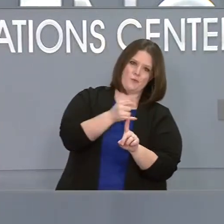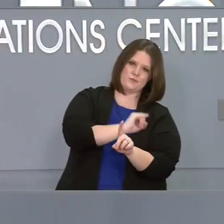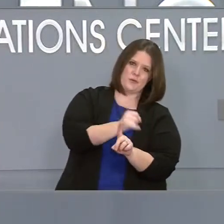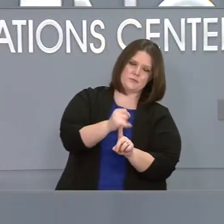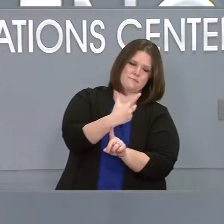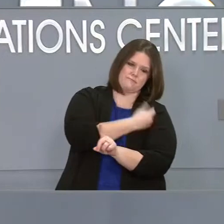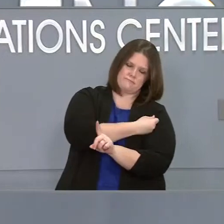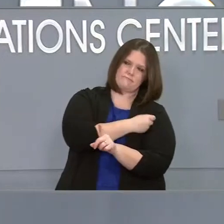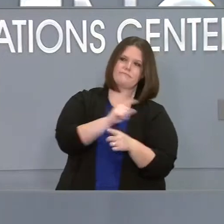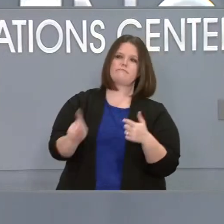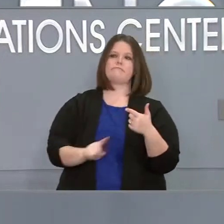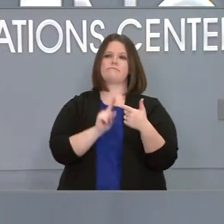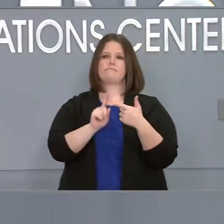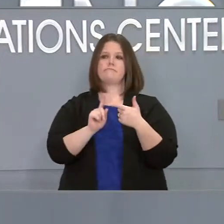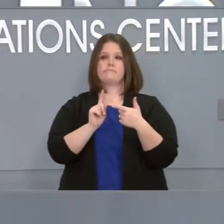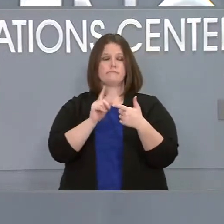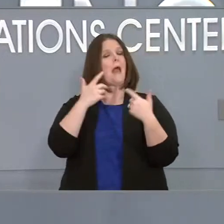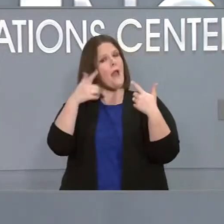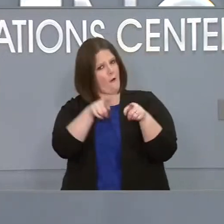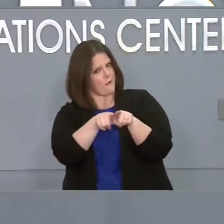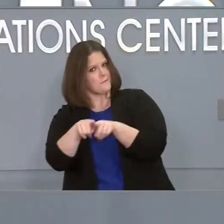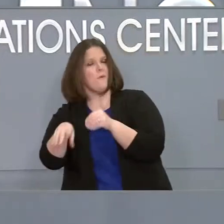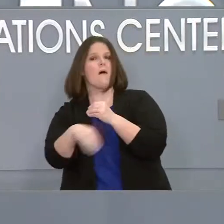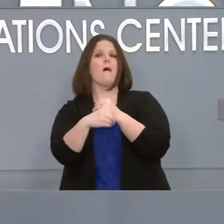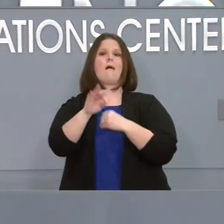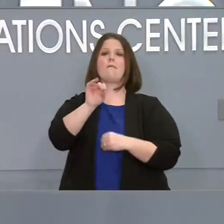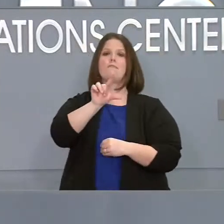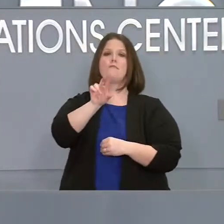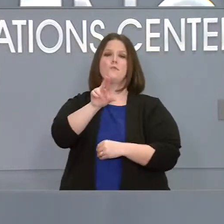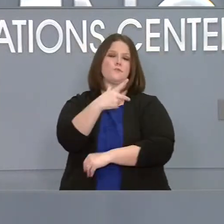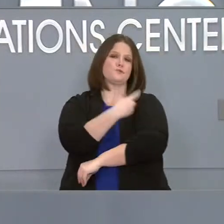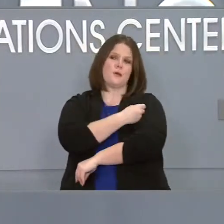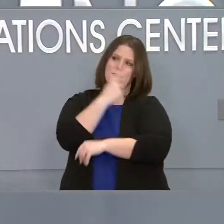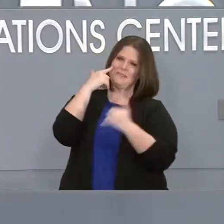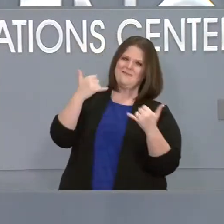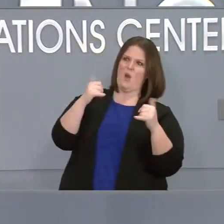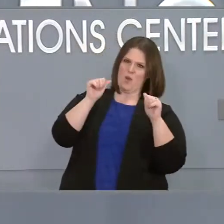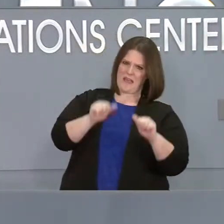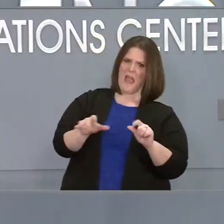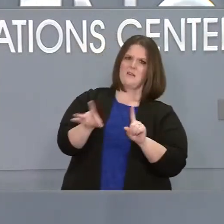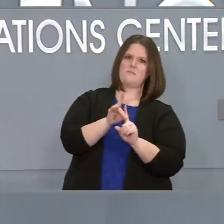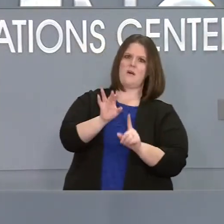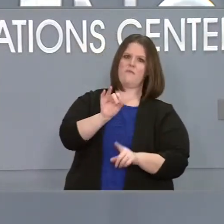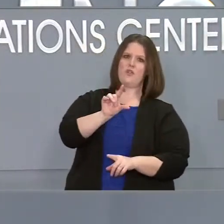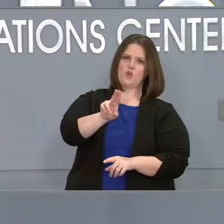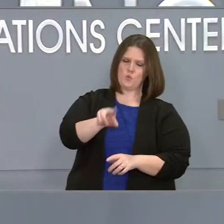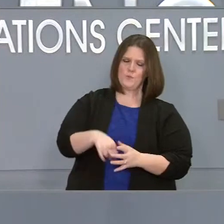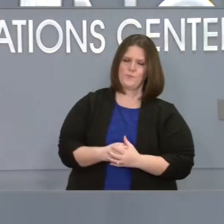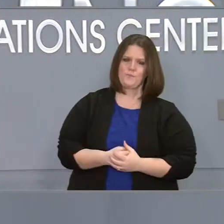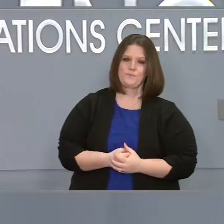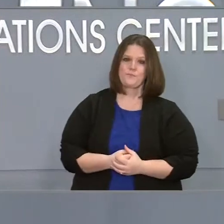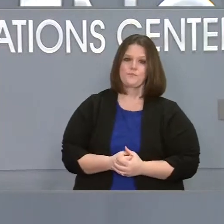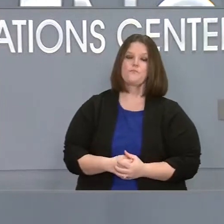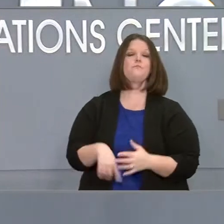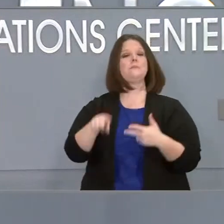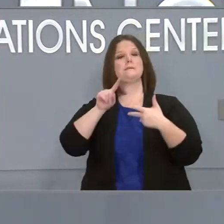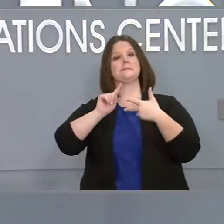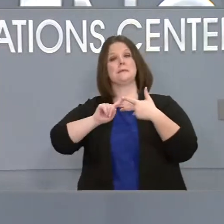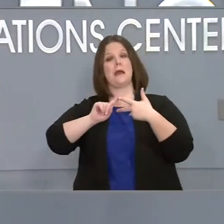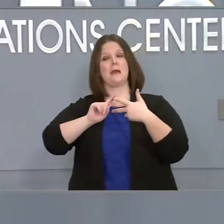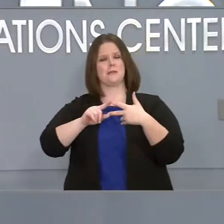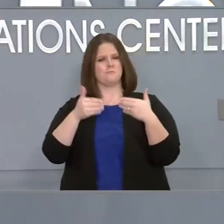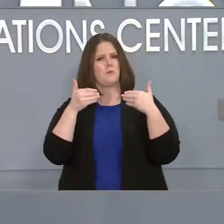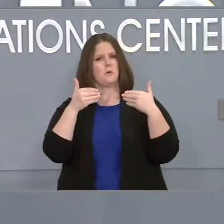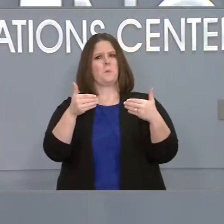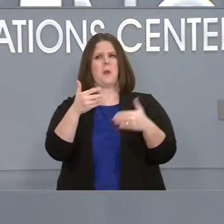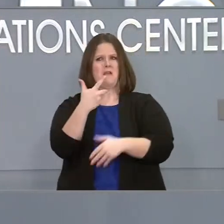shot. It's still flu season. Second, get tested, even if you are vaccinated. Before you attend